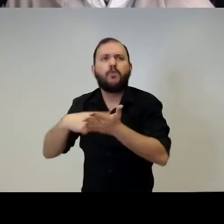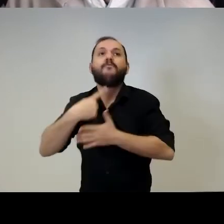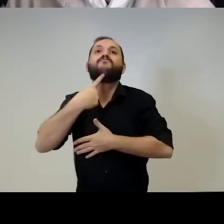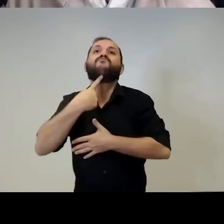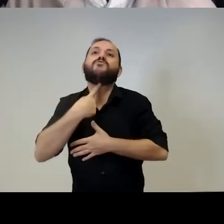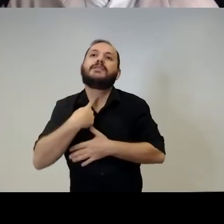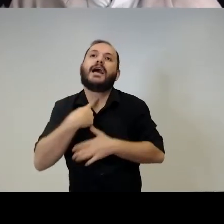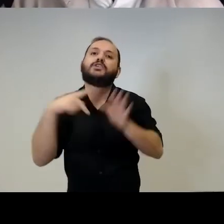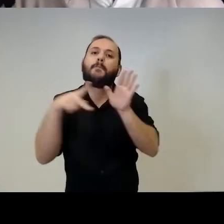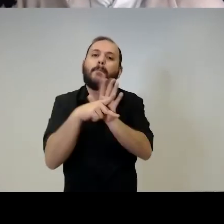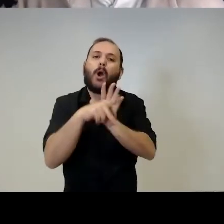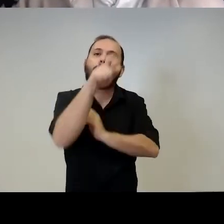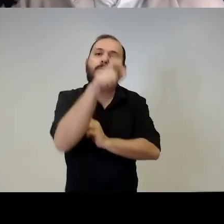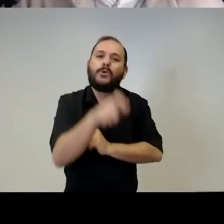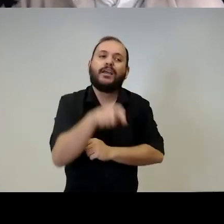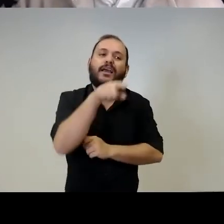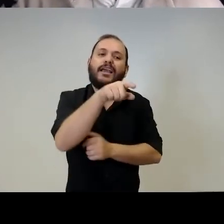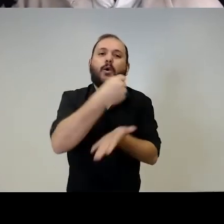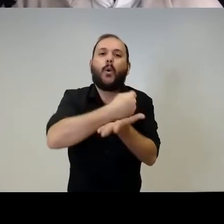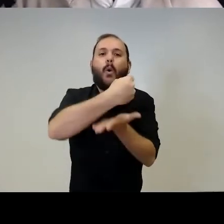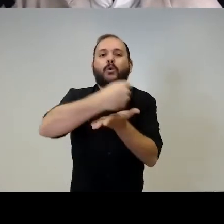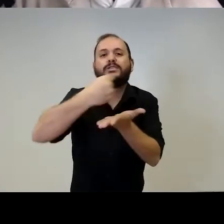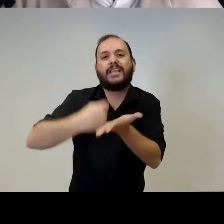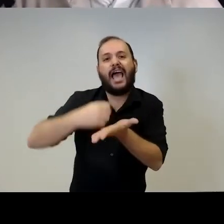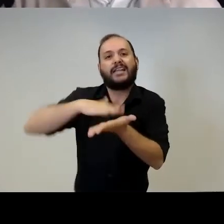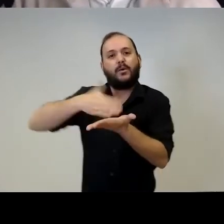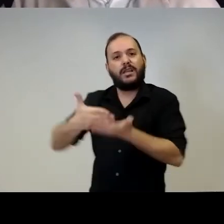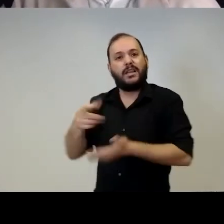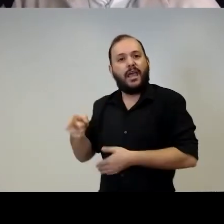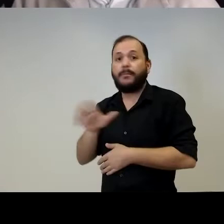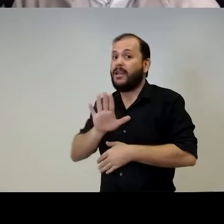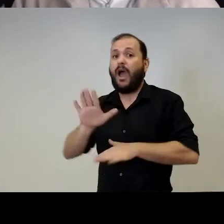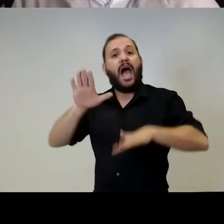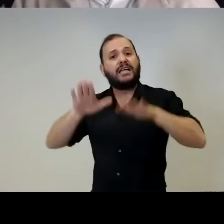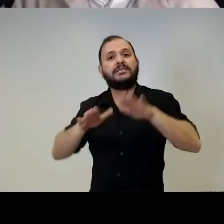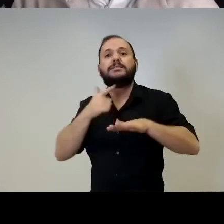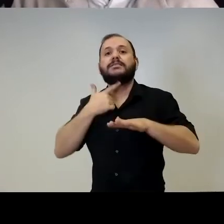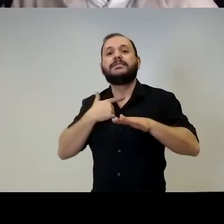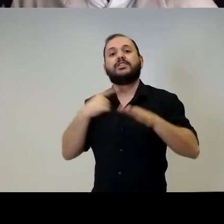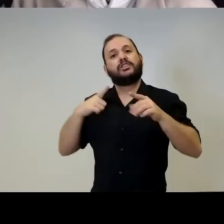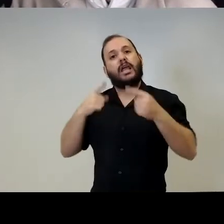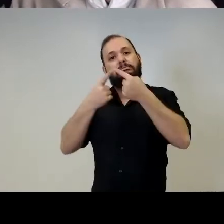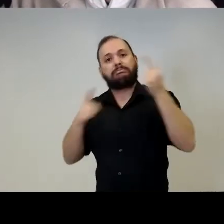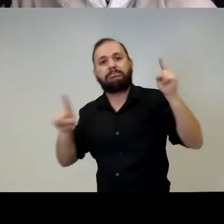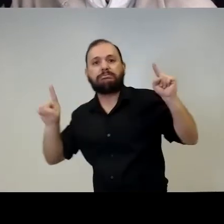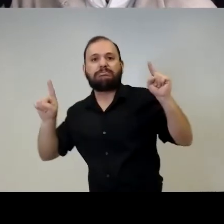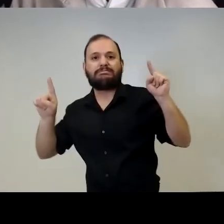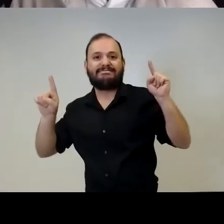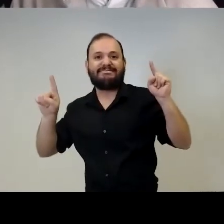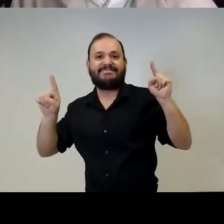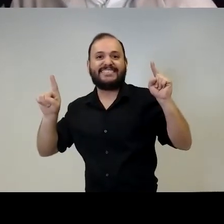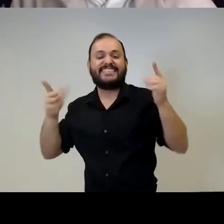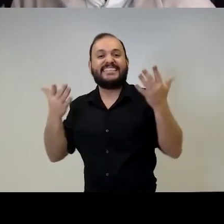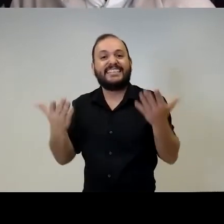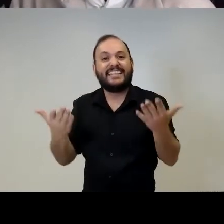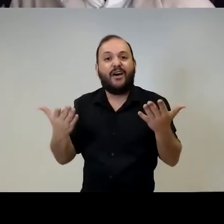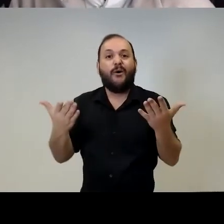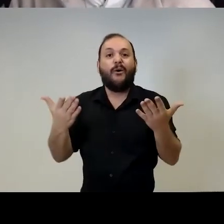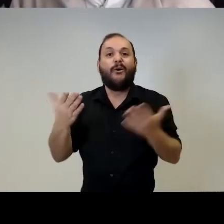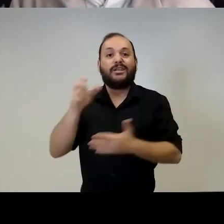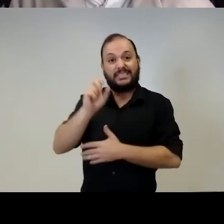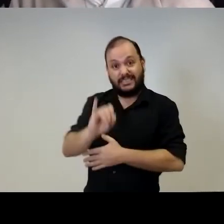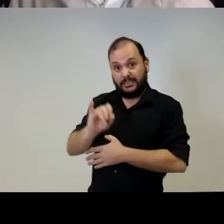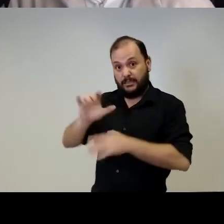clients. So, is it legitimate for us to still consider that we, AIC, or conference